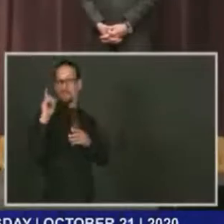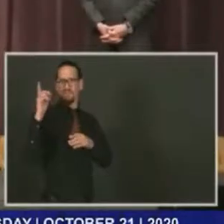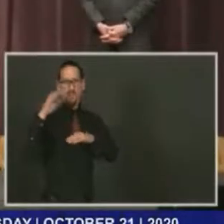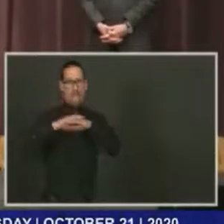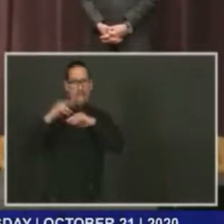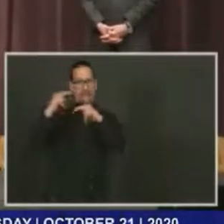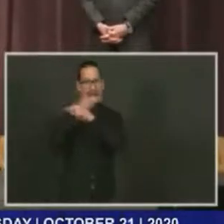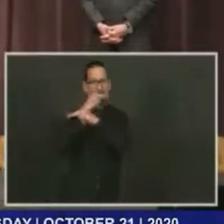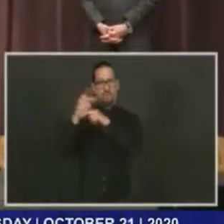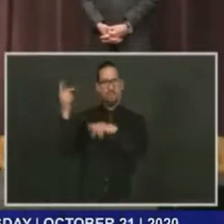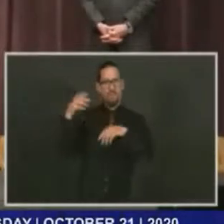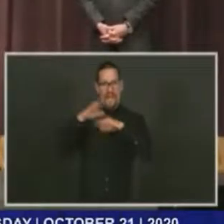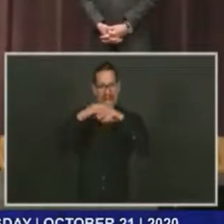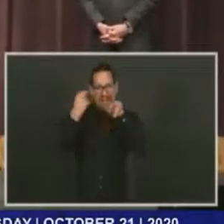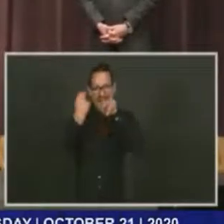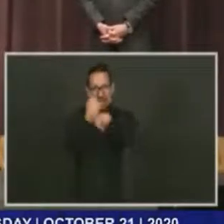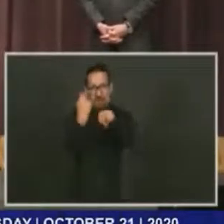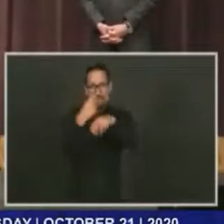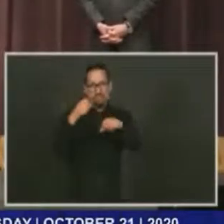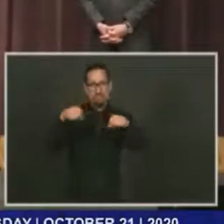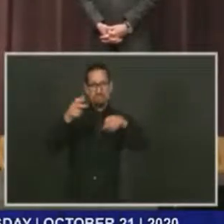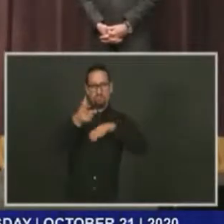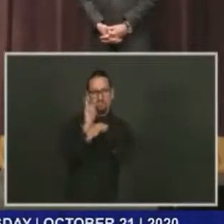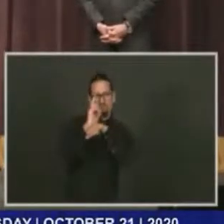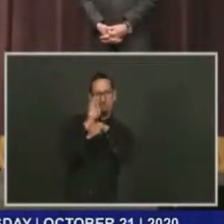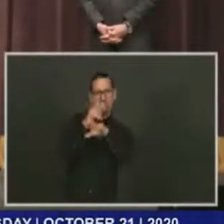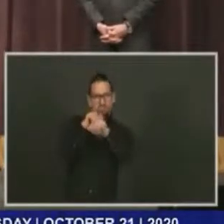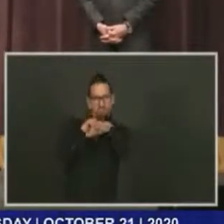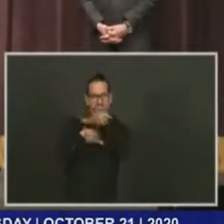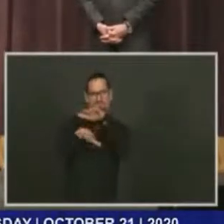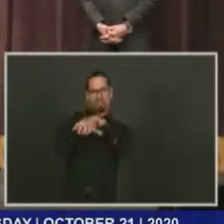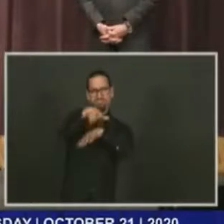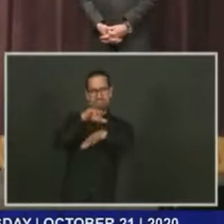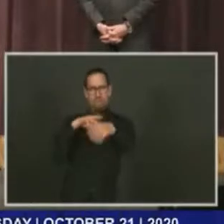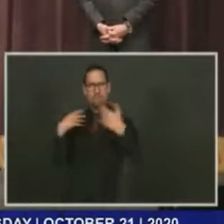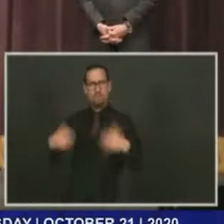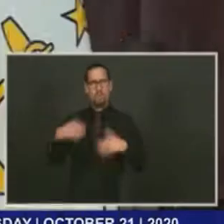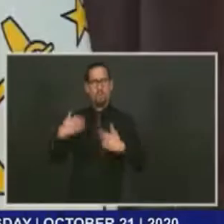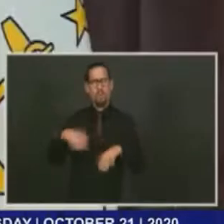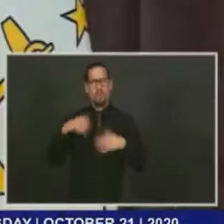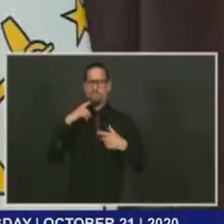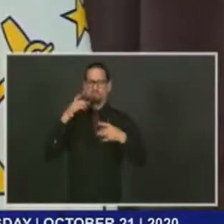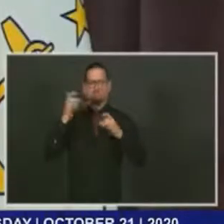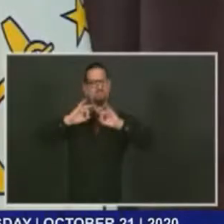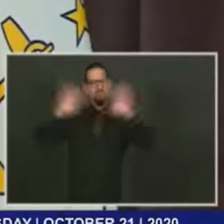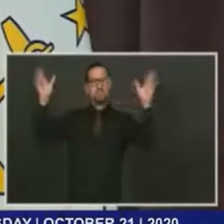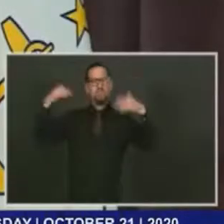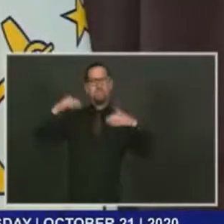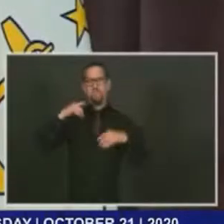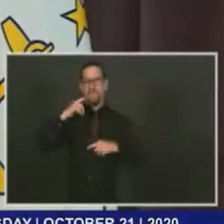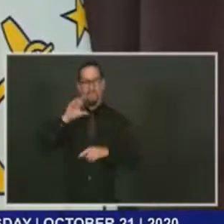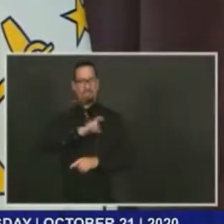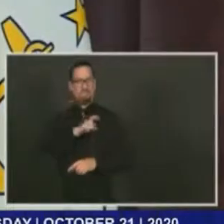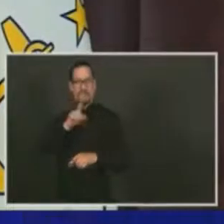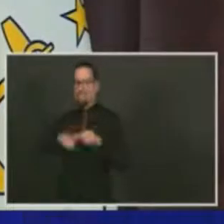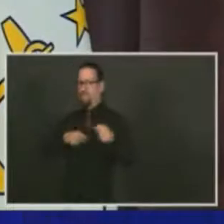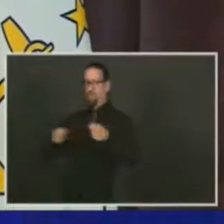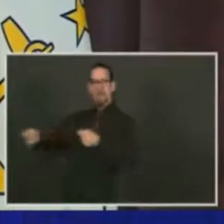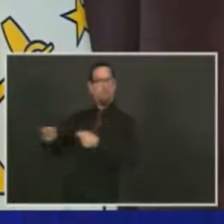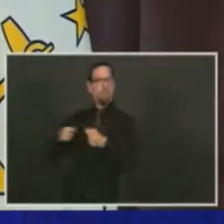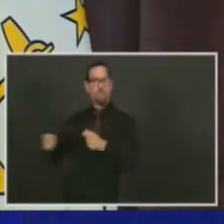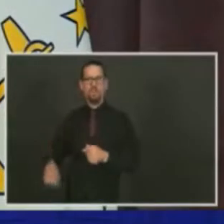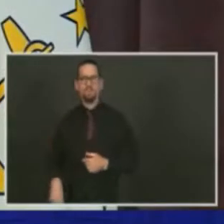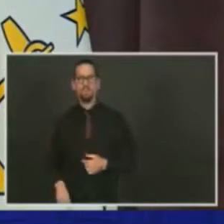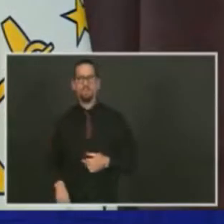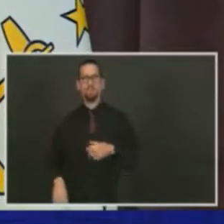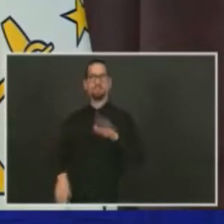feeling, Governor, that Providence is out of control. Again, you ought to direct all this to the mayor. I don't want to get in the way of whatever